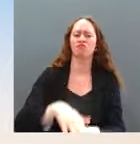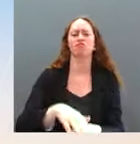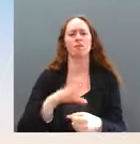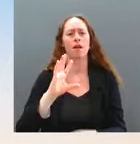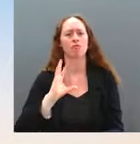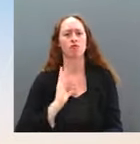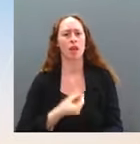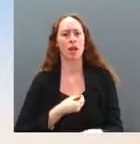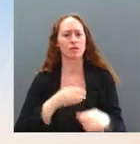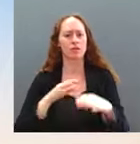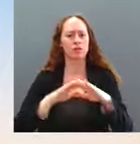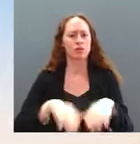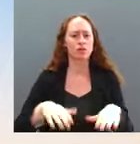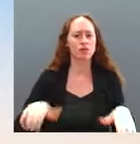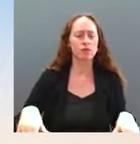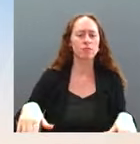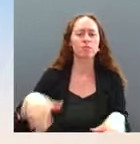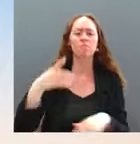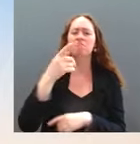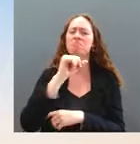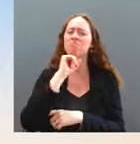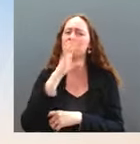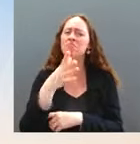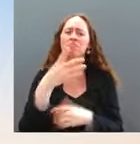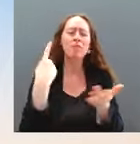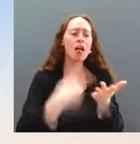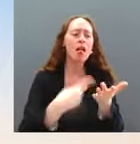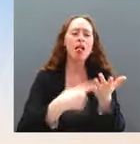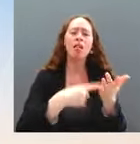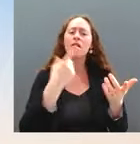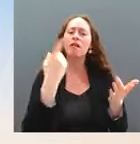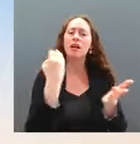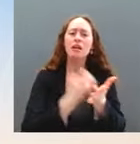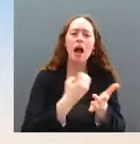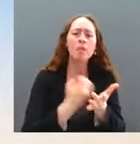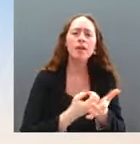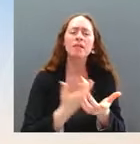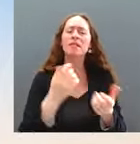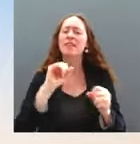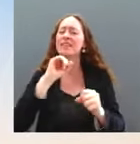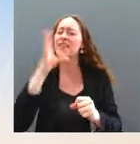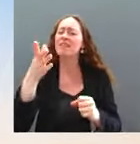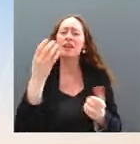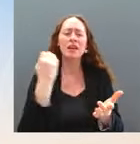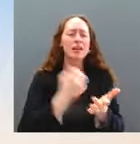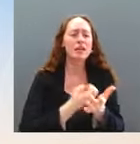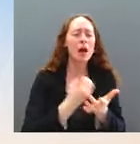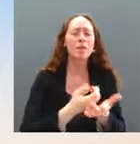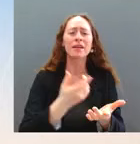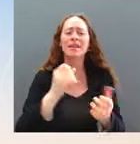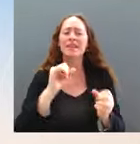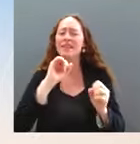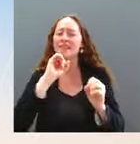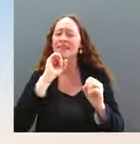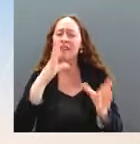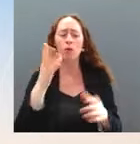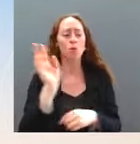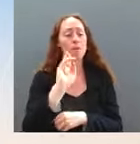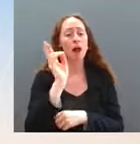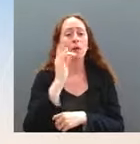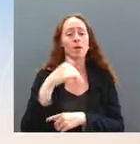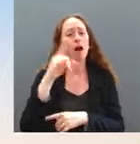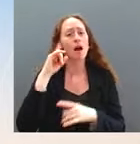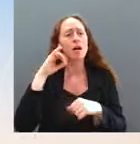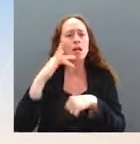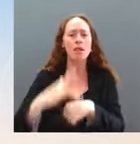or addressing the country's mental health crisis, Republican lawmakers are currently debating legislation that, among many things, would target trans youth